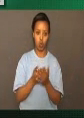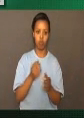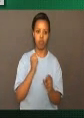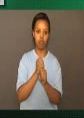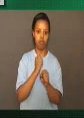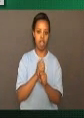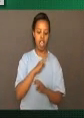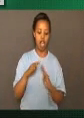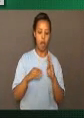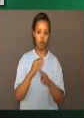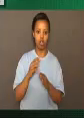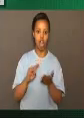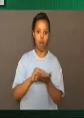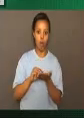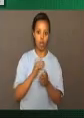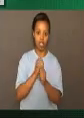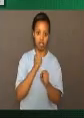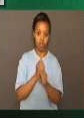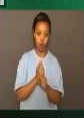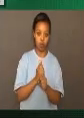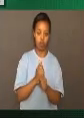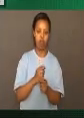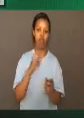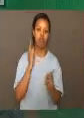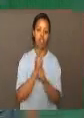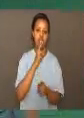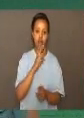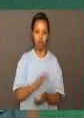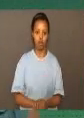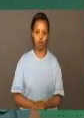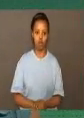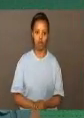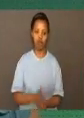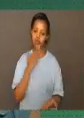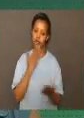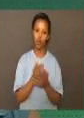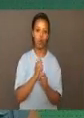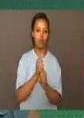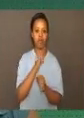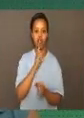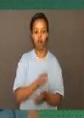biological molecules, then you are correct. Great work.